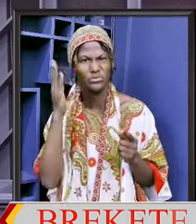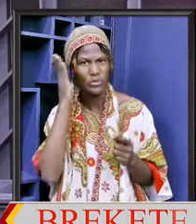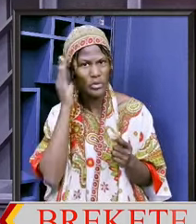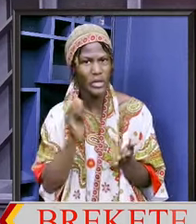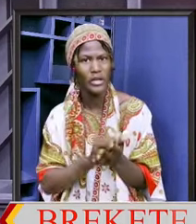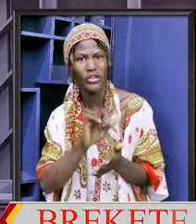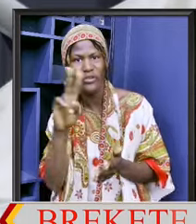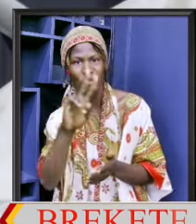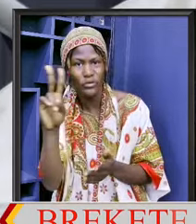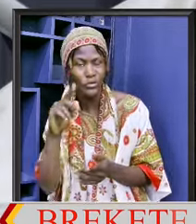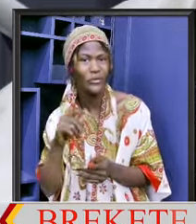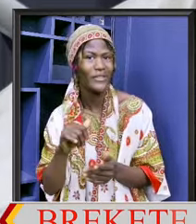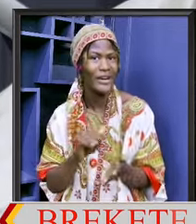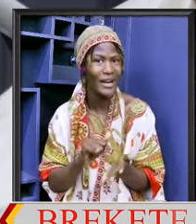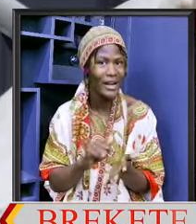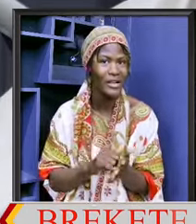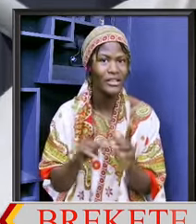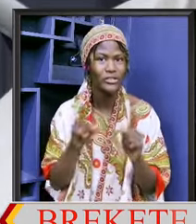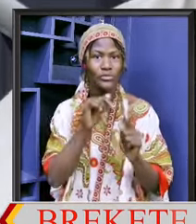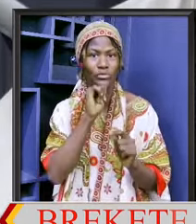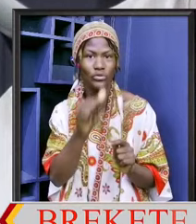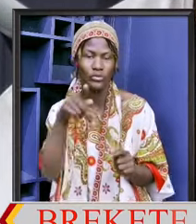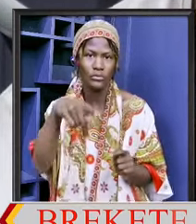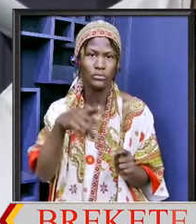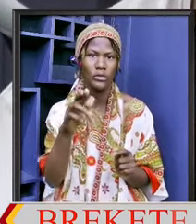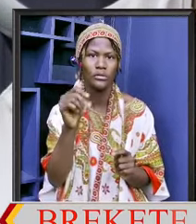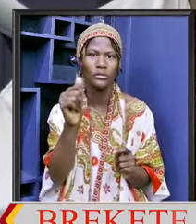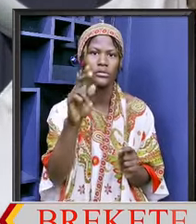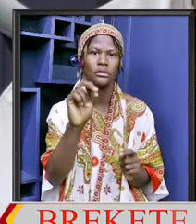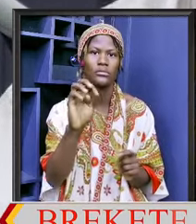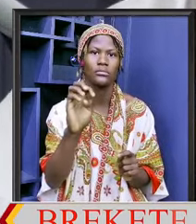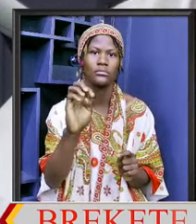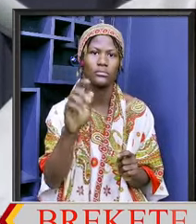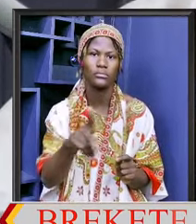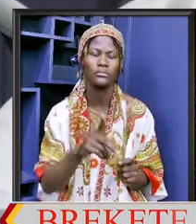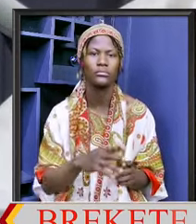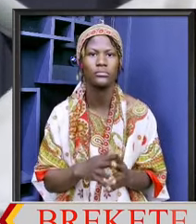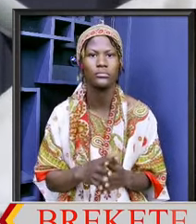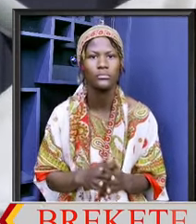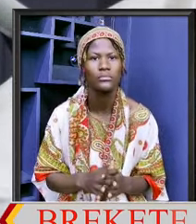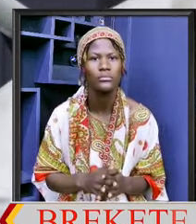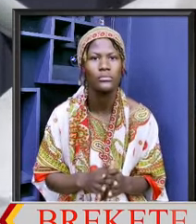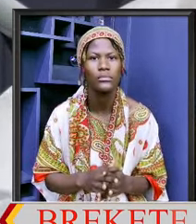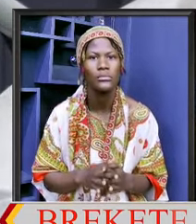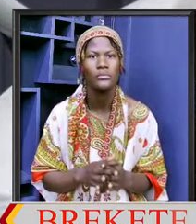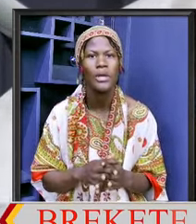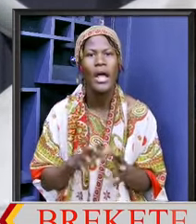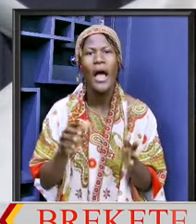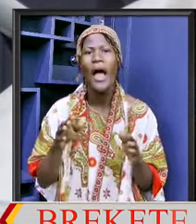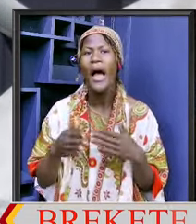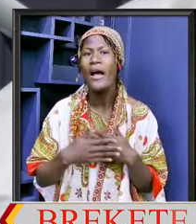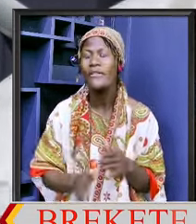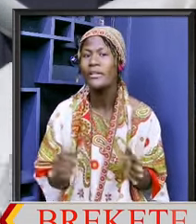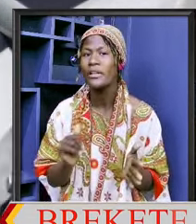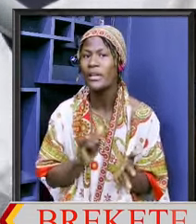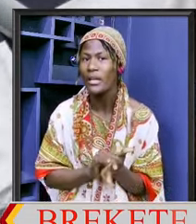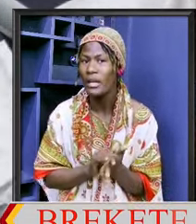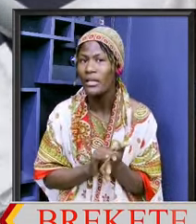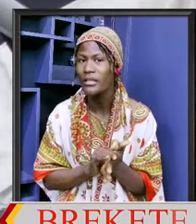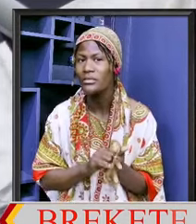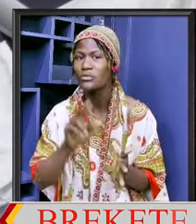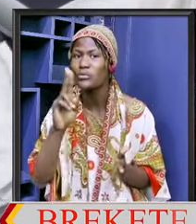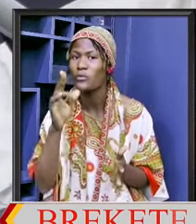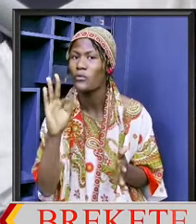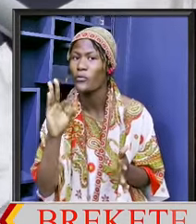understand. How una go no say na together they plan this thing. Despite the fact say Ufedo tell and say, this una story, if na